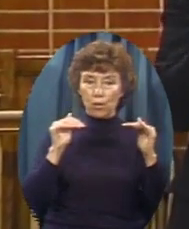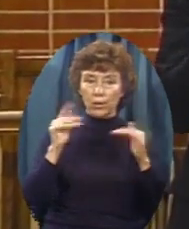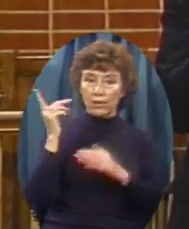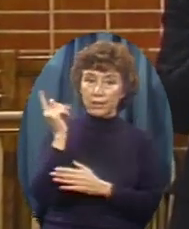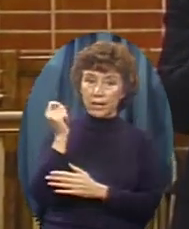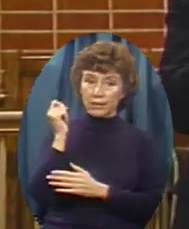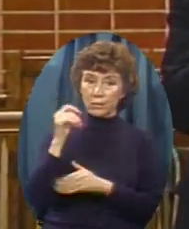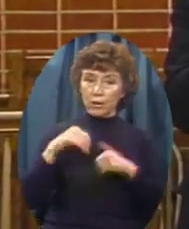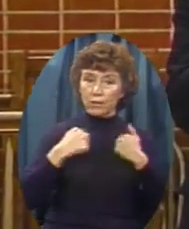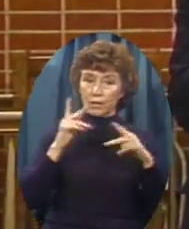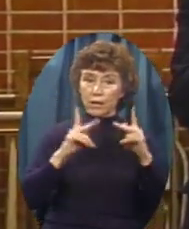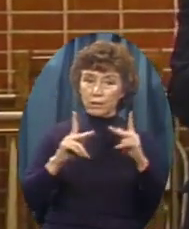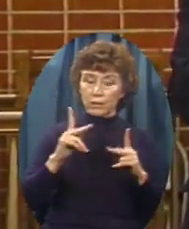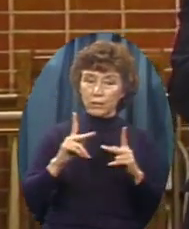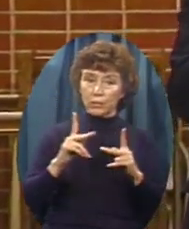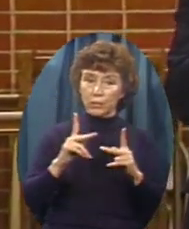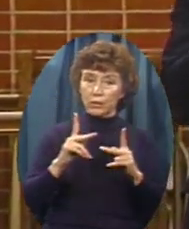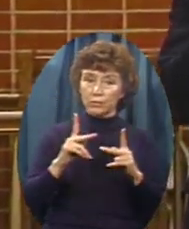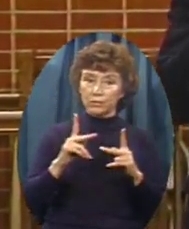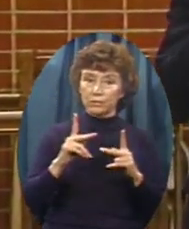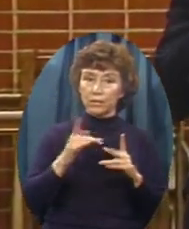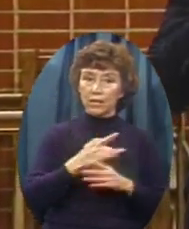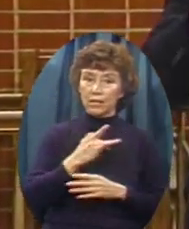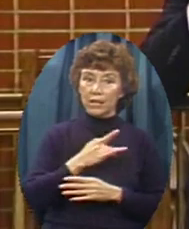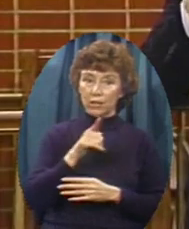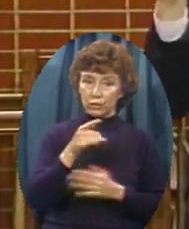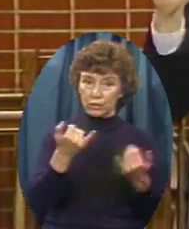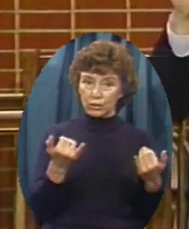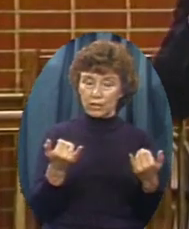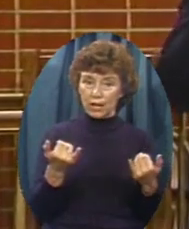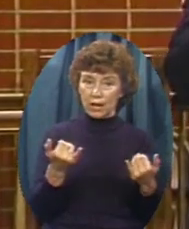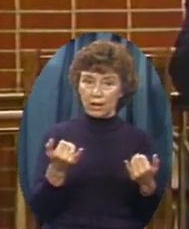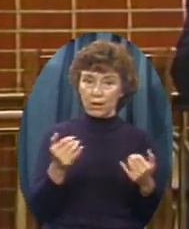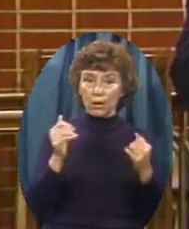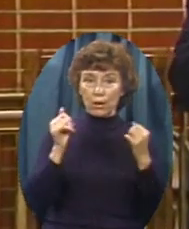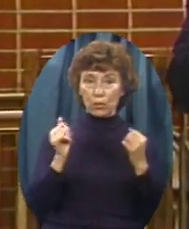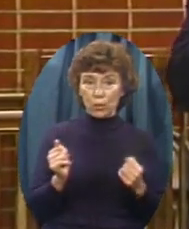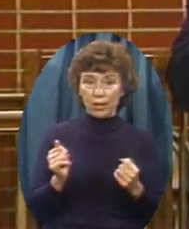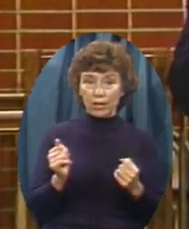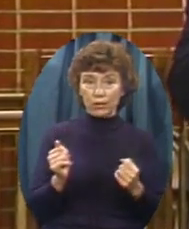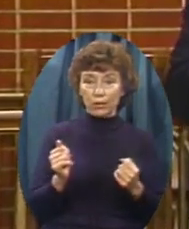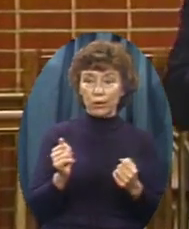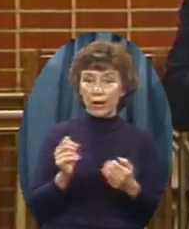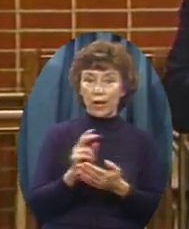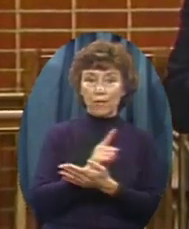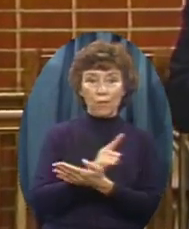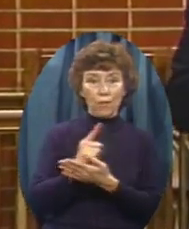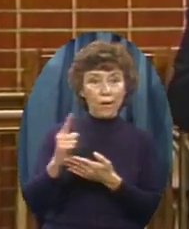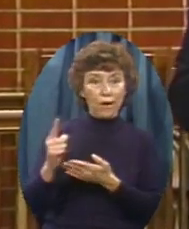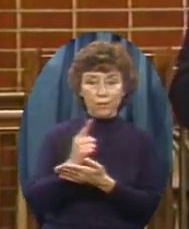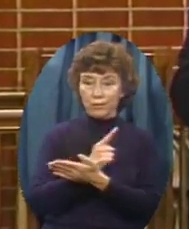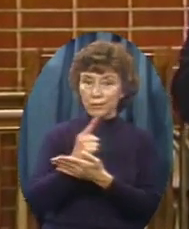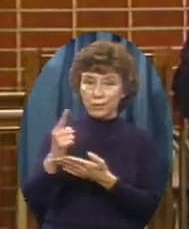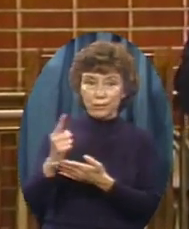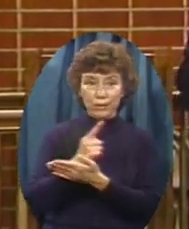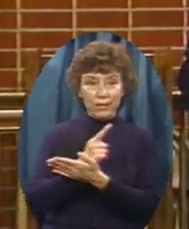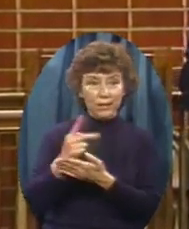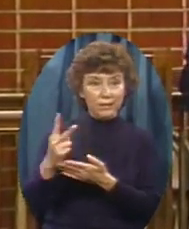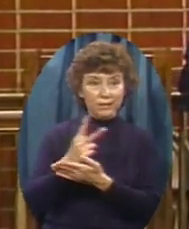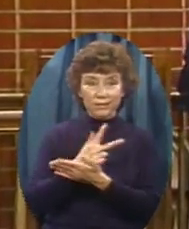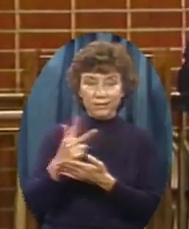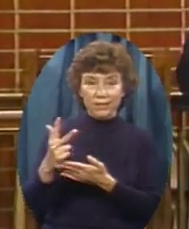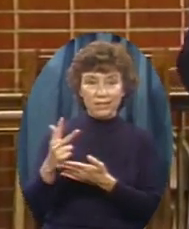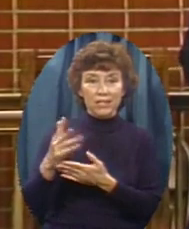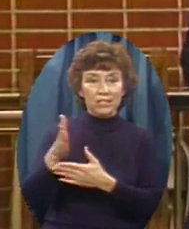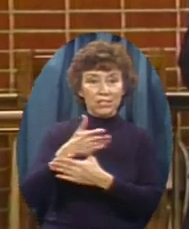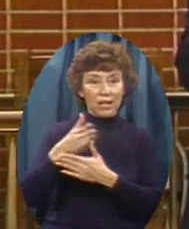testimonial Said something to you We could have taken The rest of the week One after the other Sharing their testimony I think you